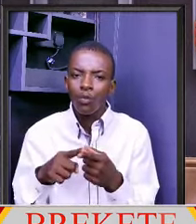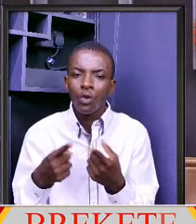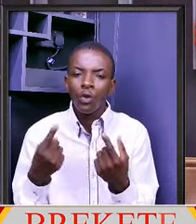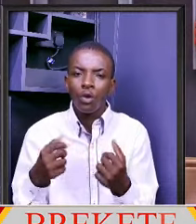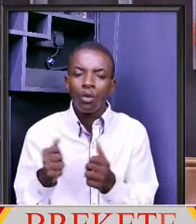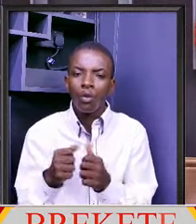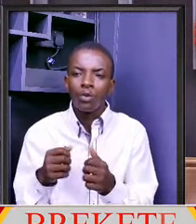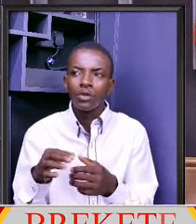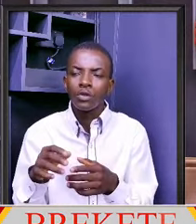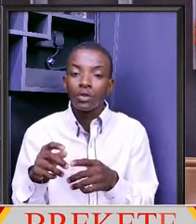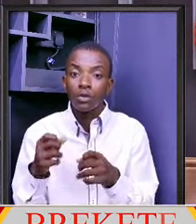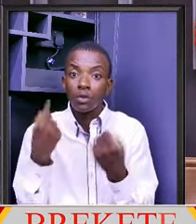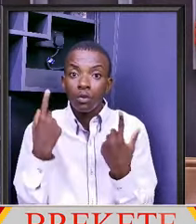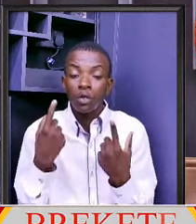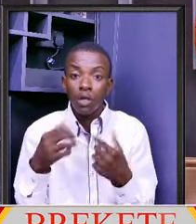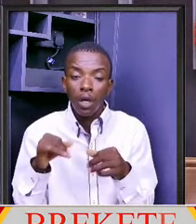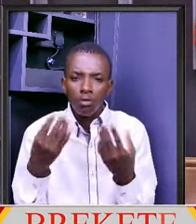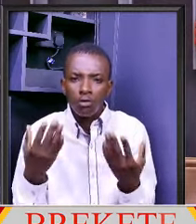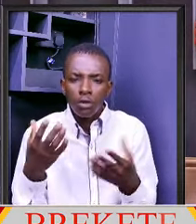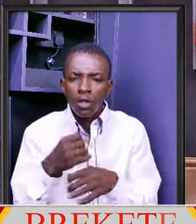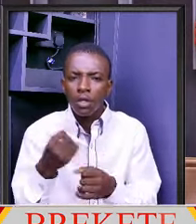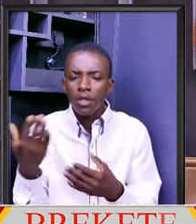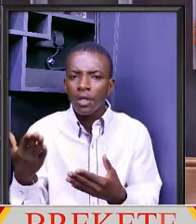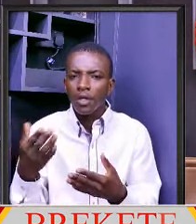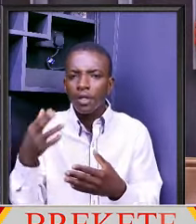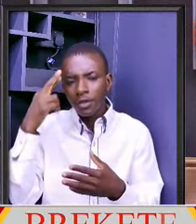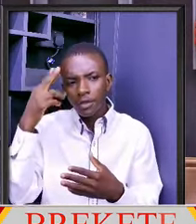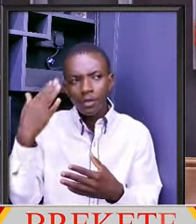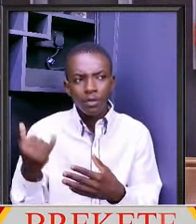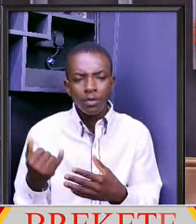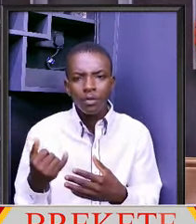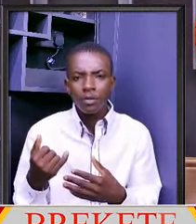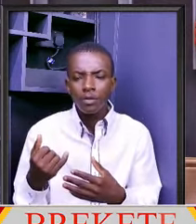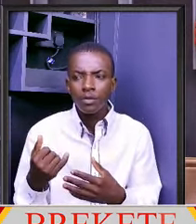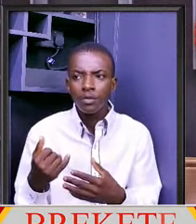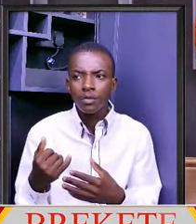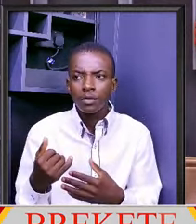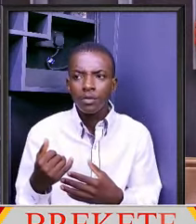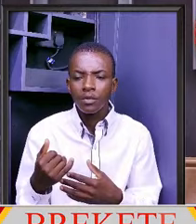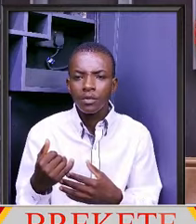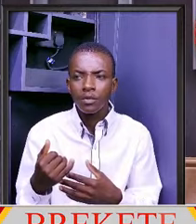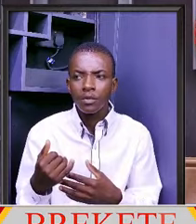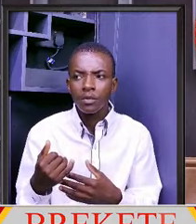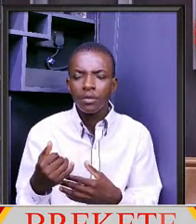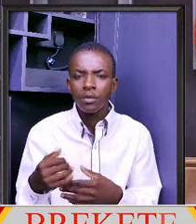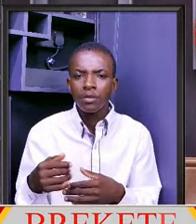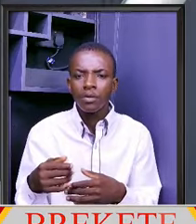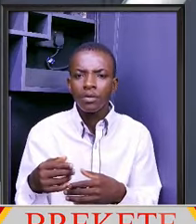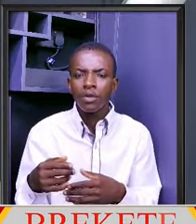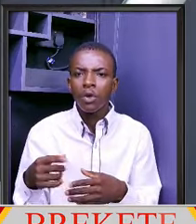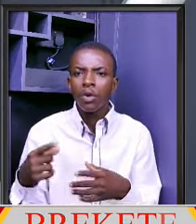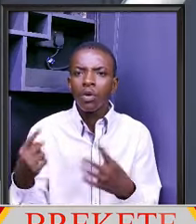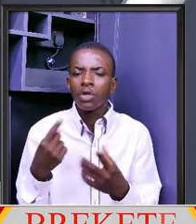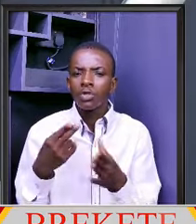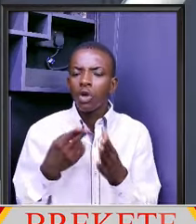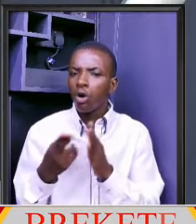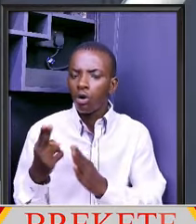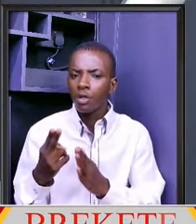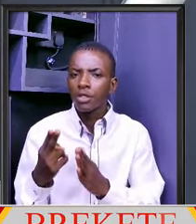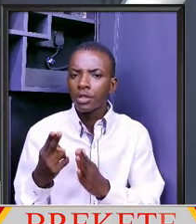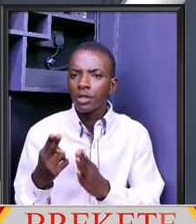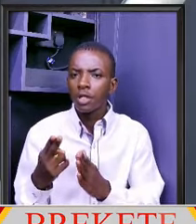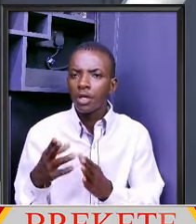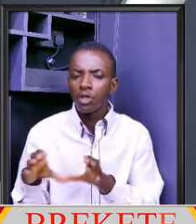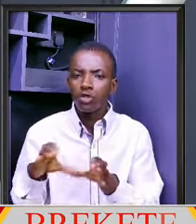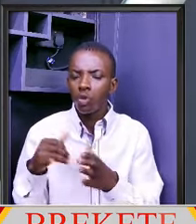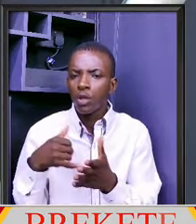when they come up with things, they'll be surprised. How did I get them? Mm. The reason, my ordinary president. God is with you. I've been going up and down. Once you are honest and